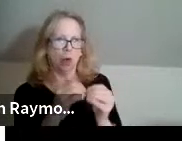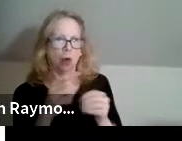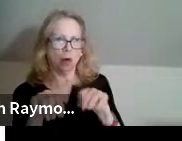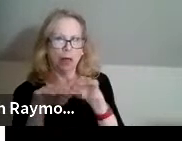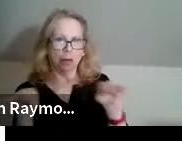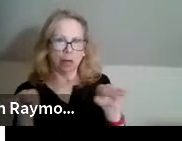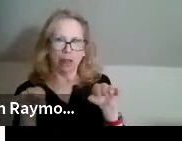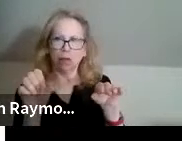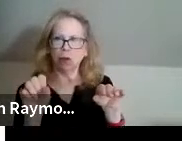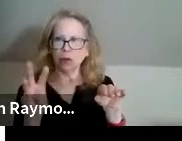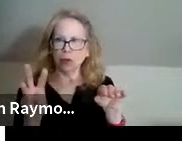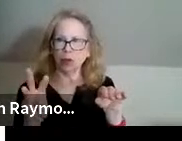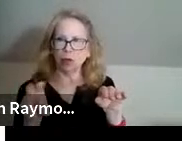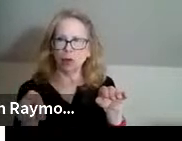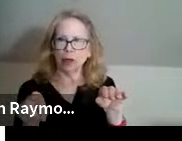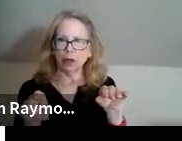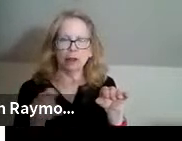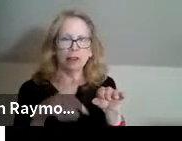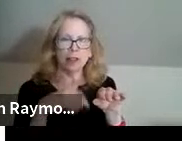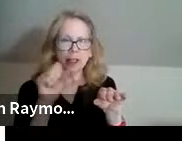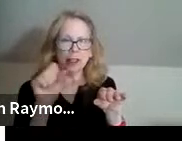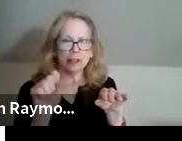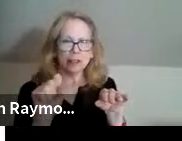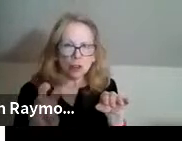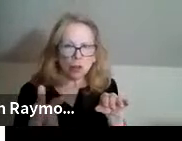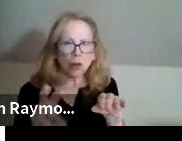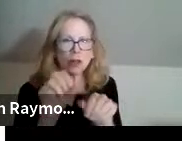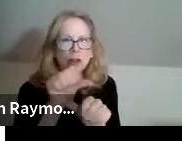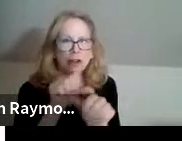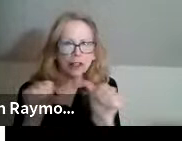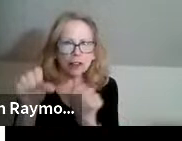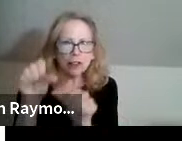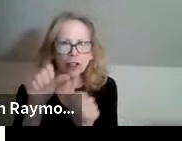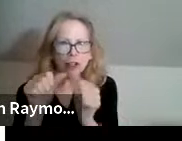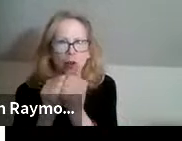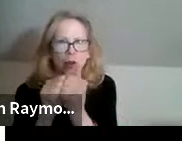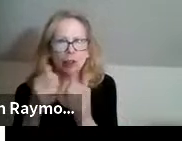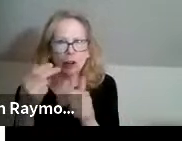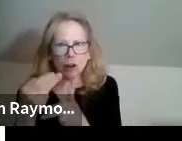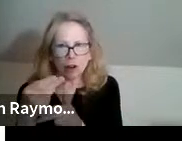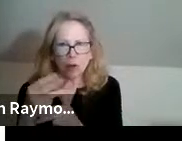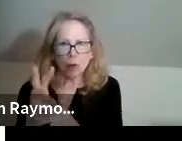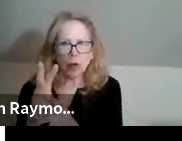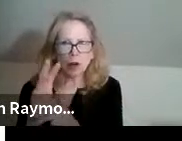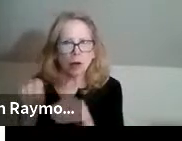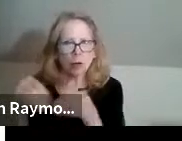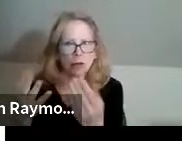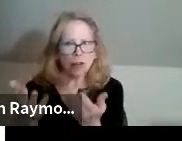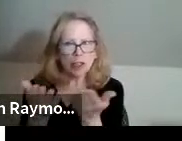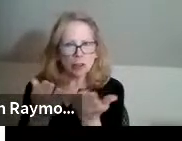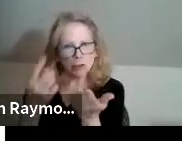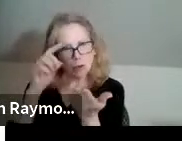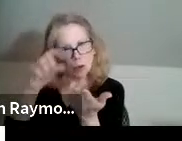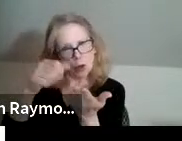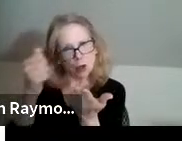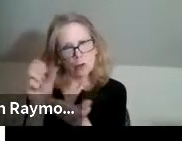platform software. It is software that interacts with hardware or provides services for other software. A